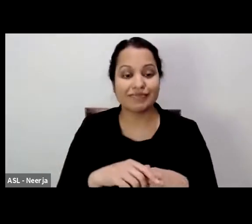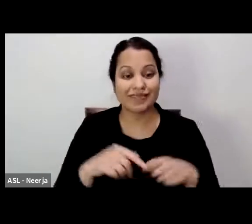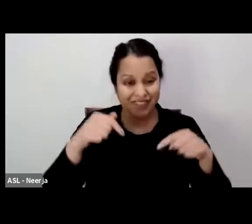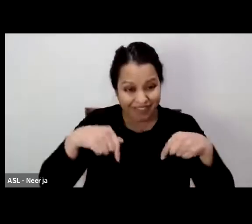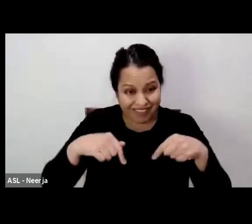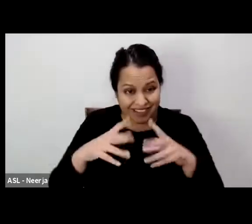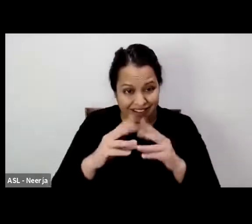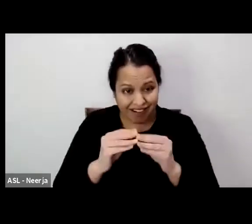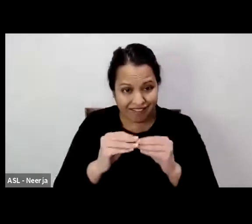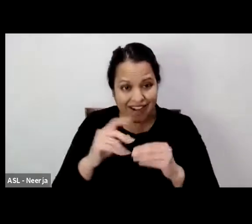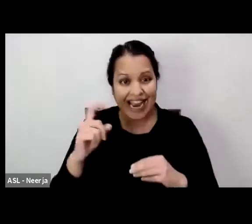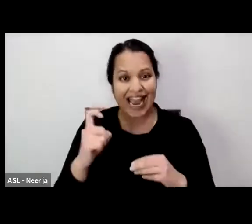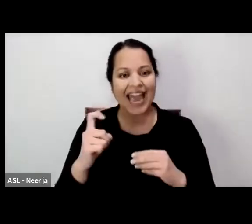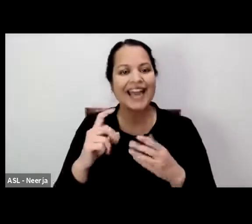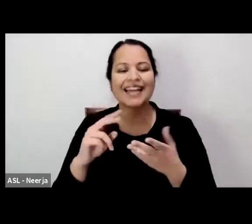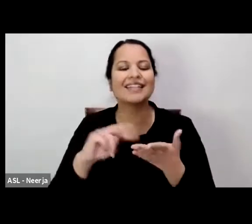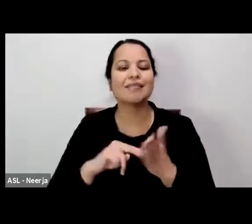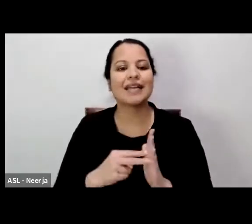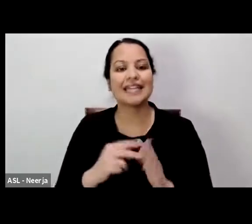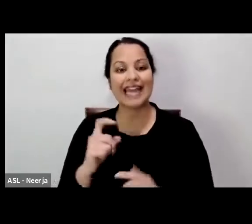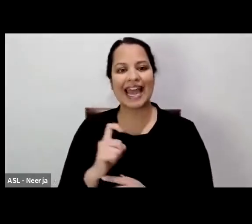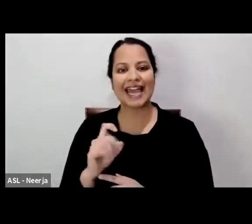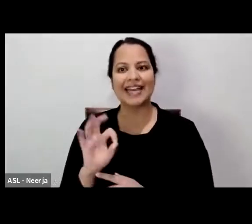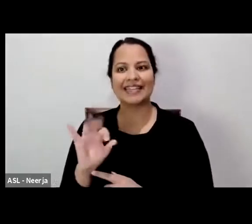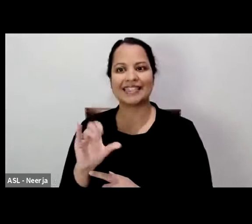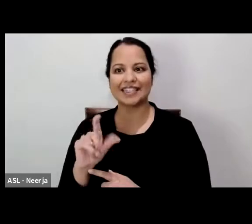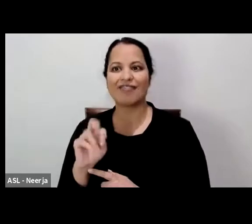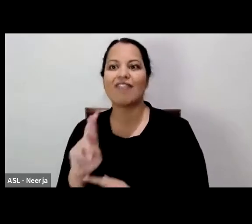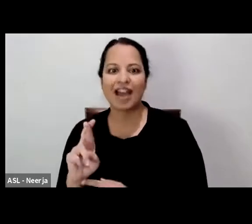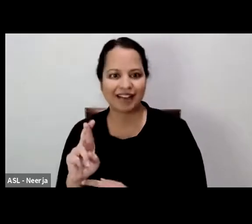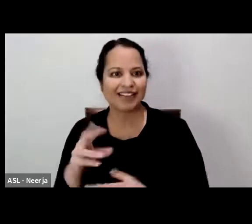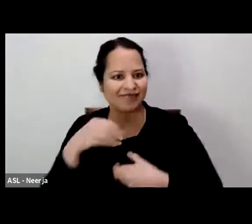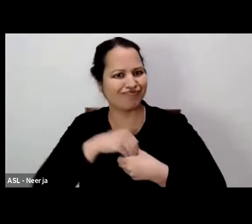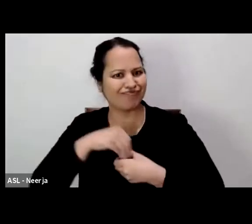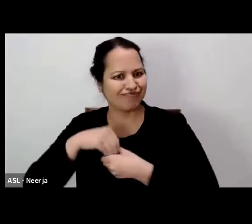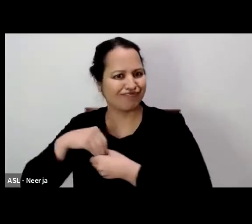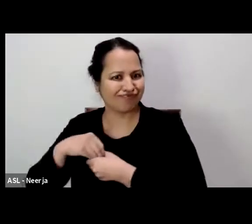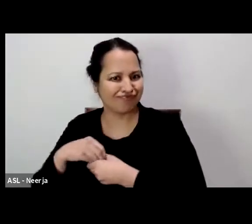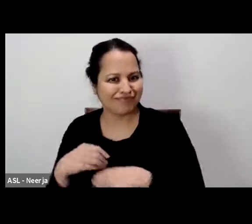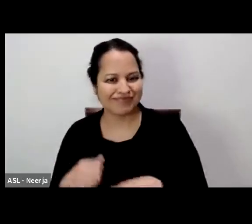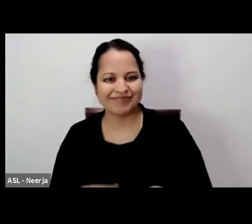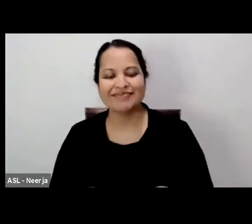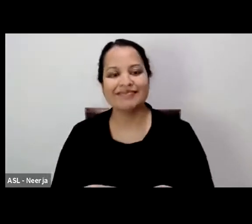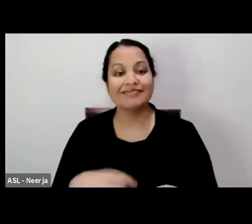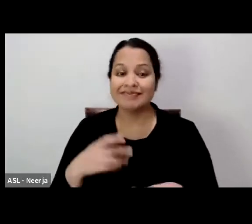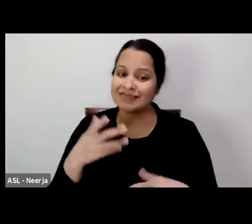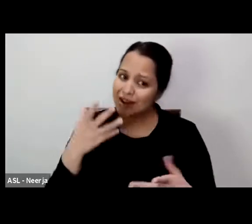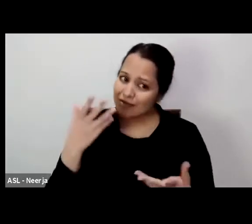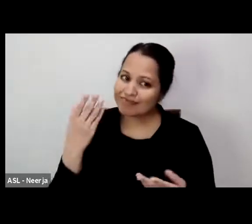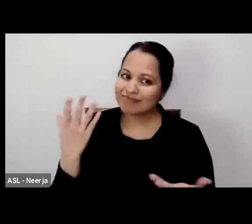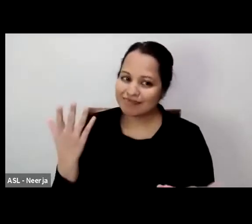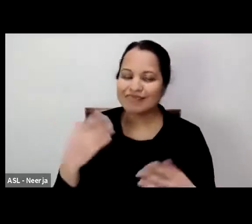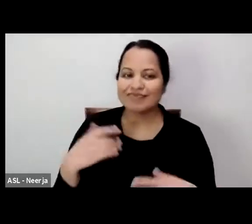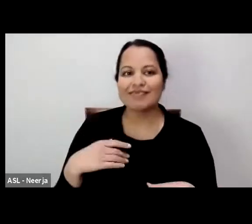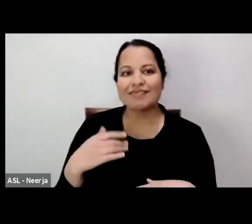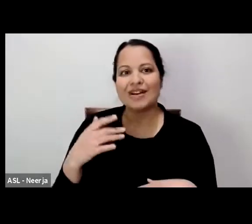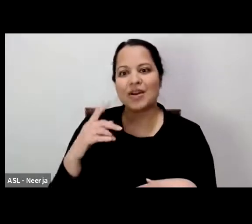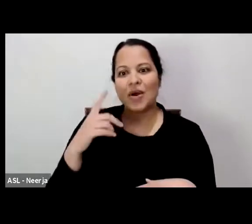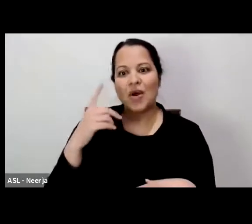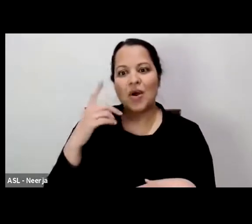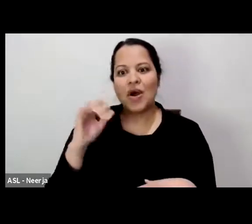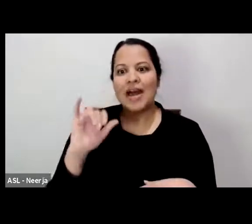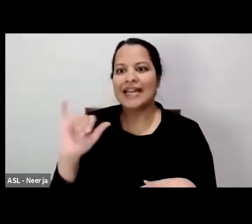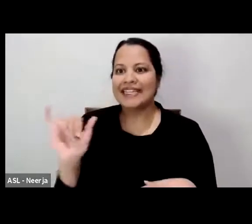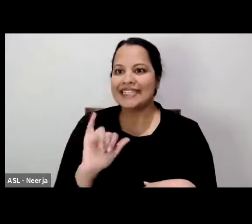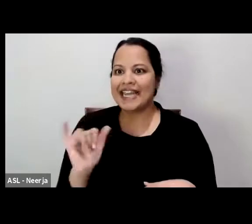X factor within each one of us. So with that, just as Suprita Fetmasi did for me